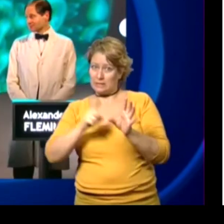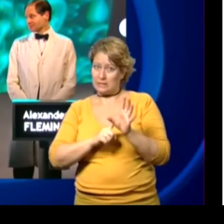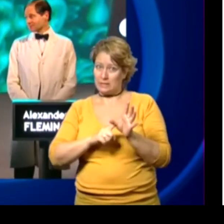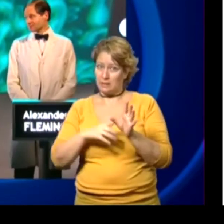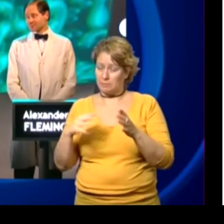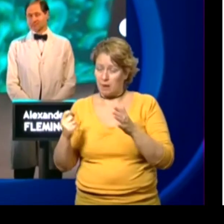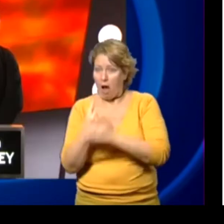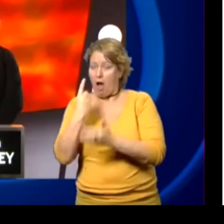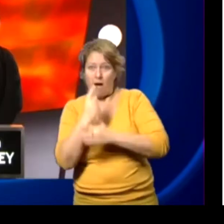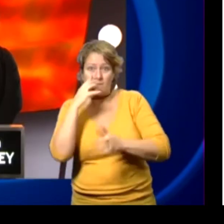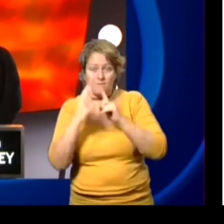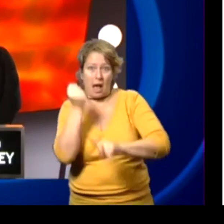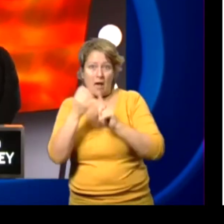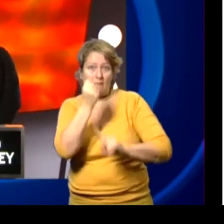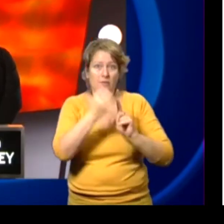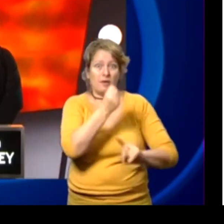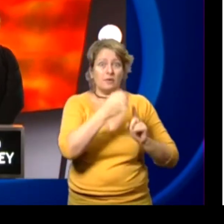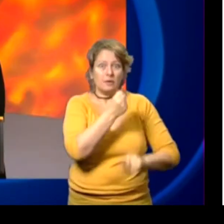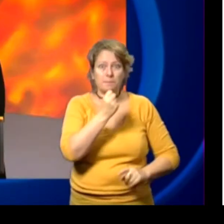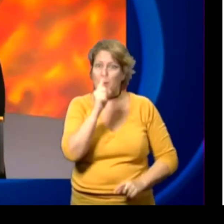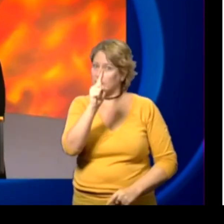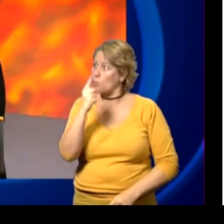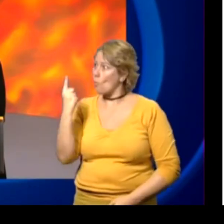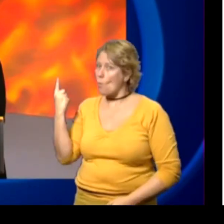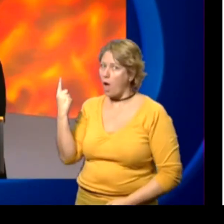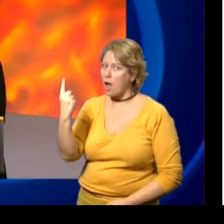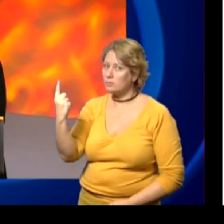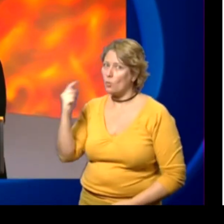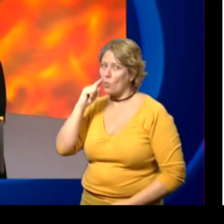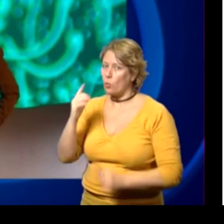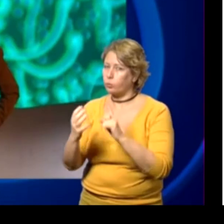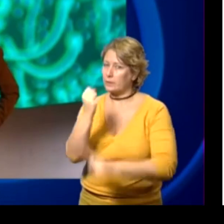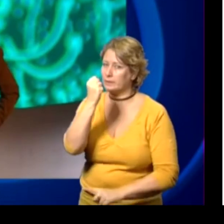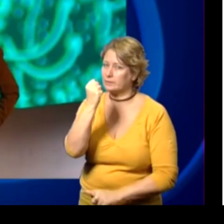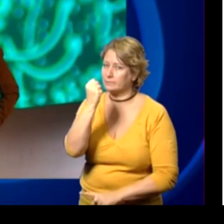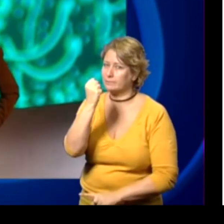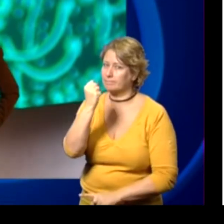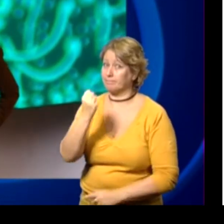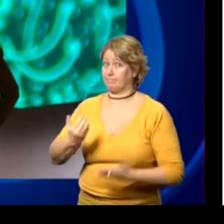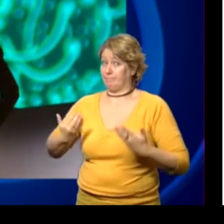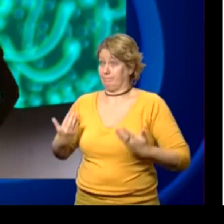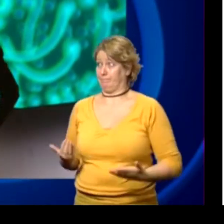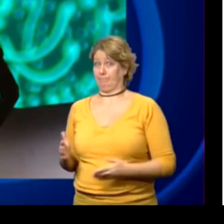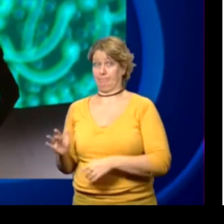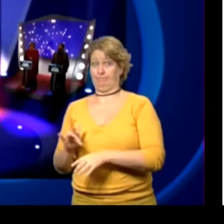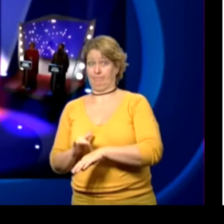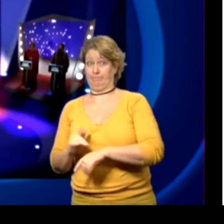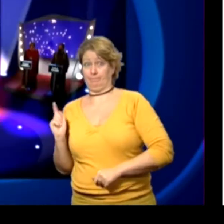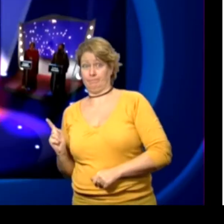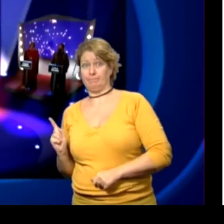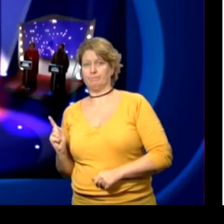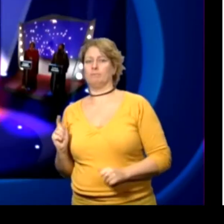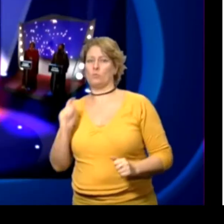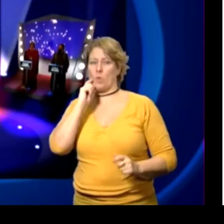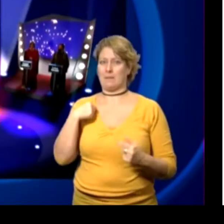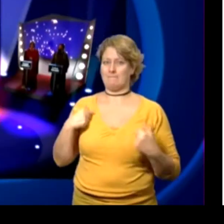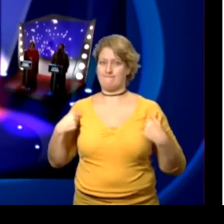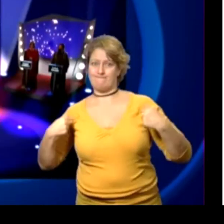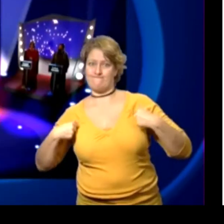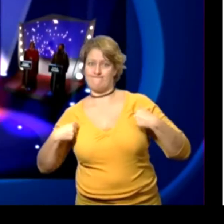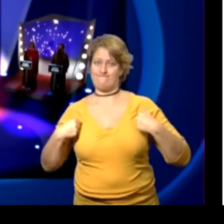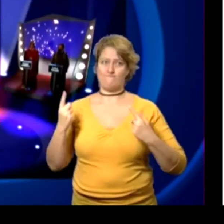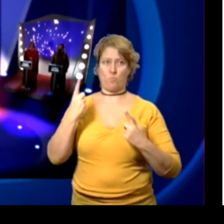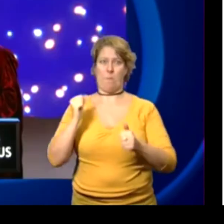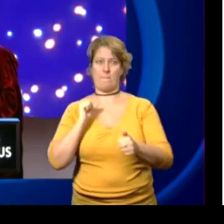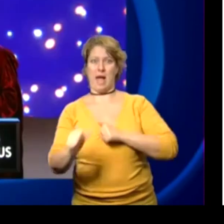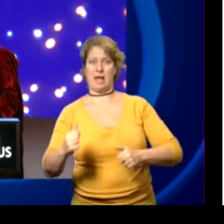scientific discovery, but only one of them can be the winner. On today's show, trying to convince you that he's the